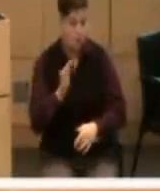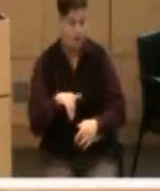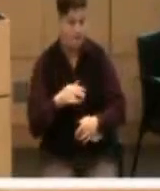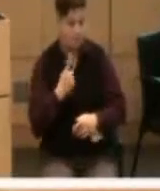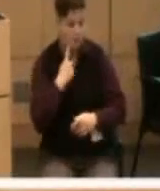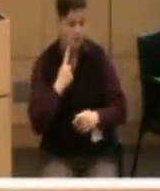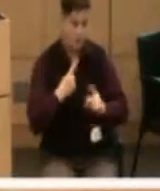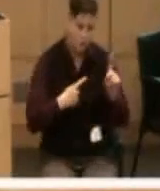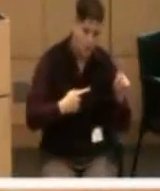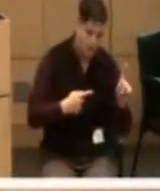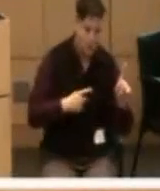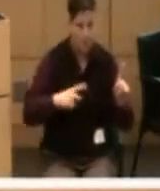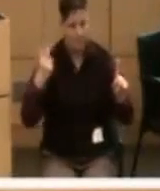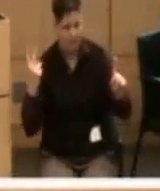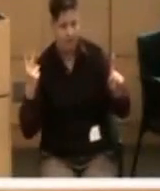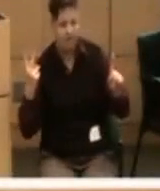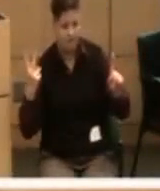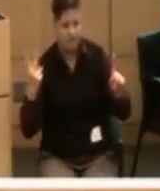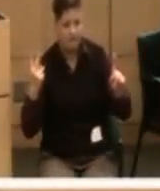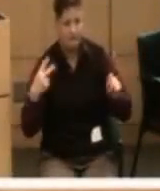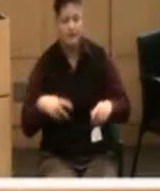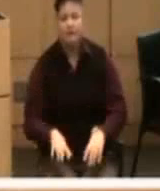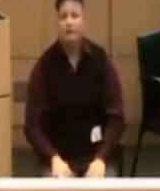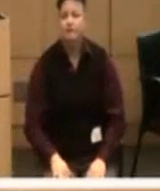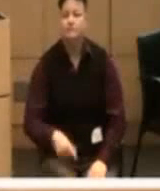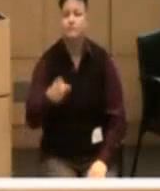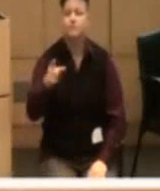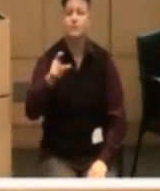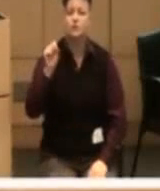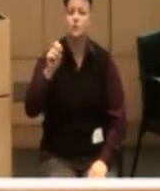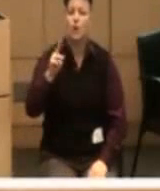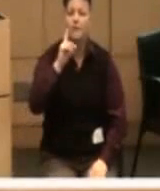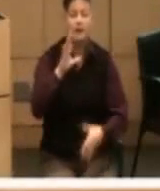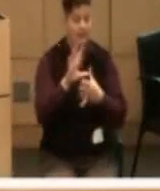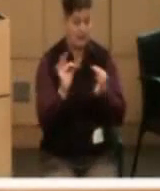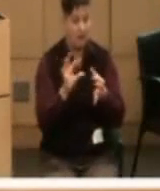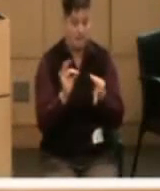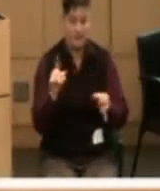Mm-hmm. So I'm going to make a comment.